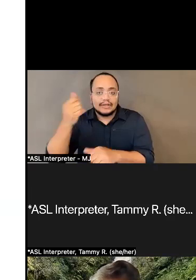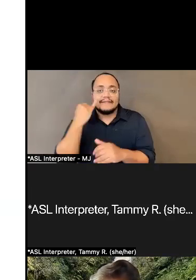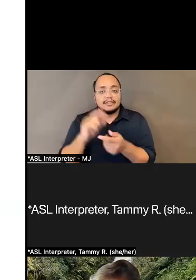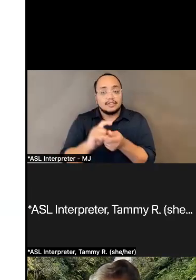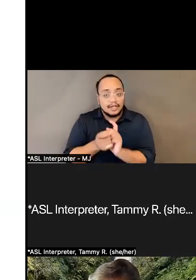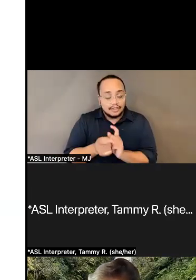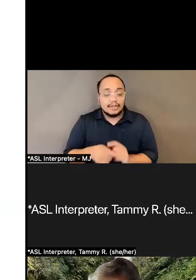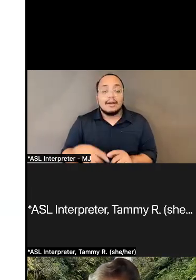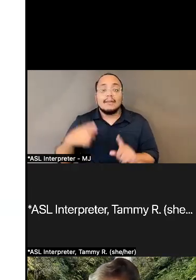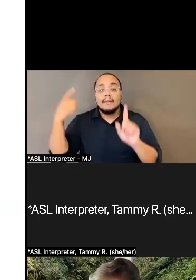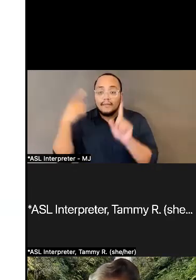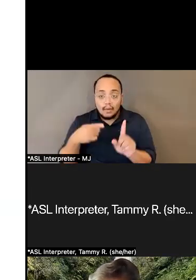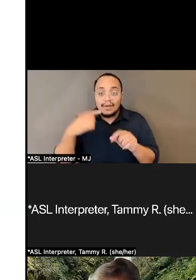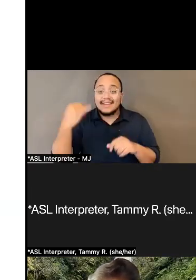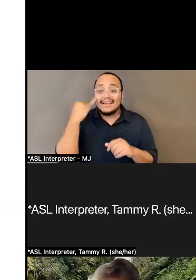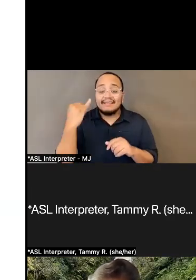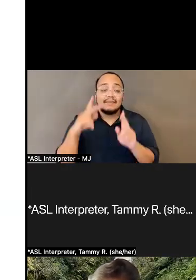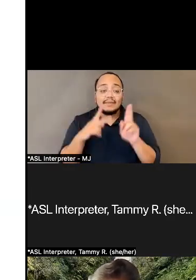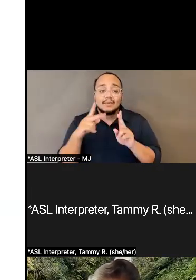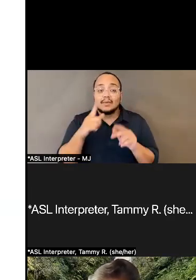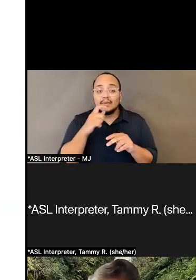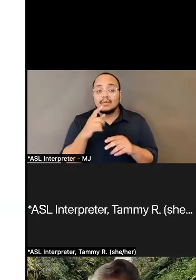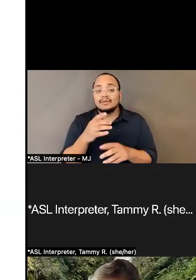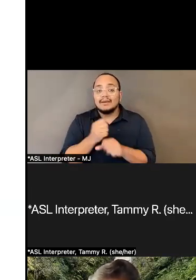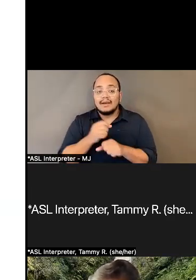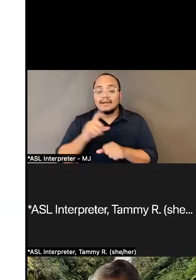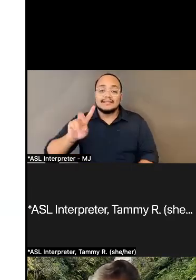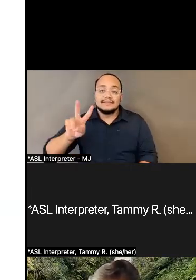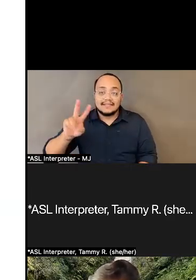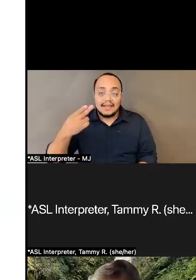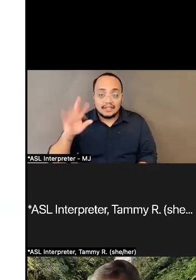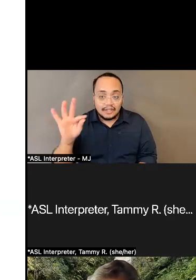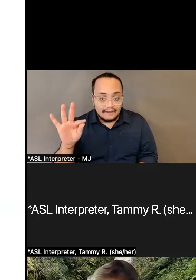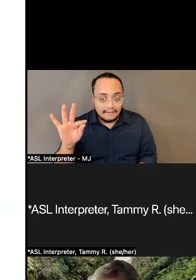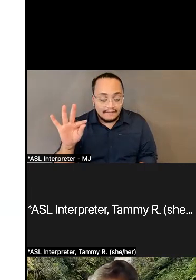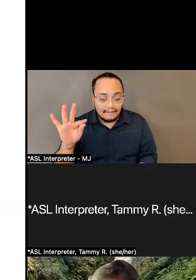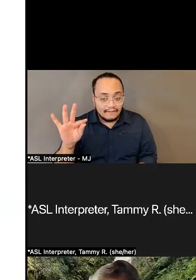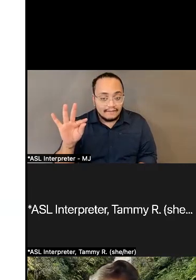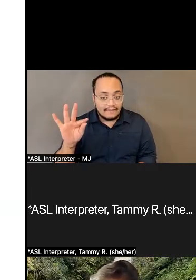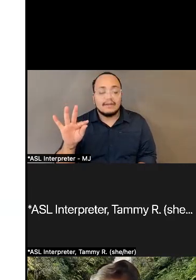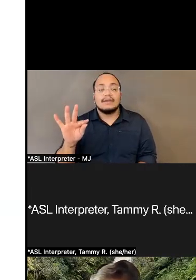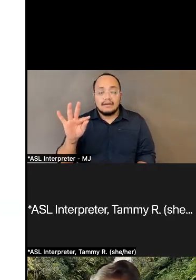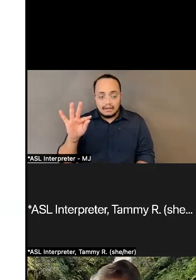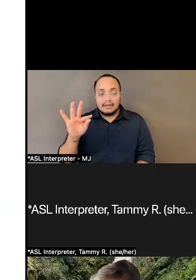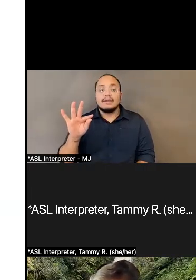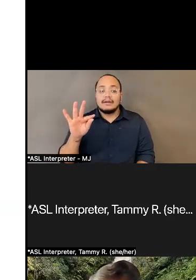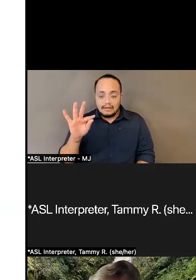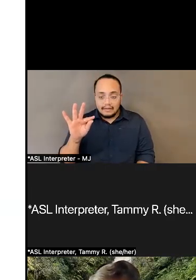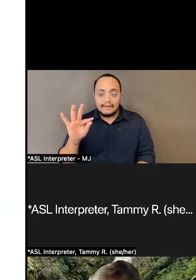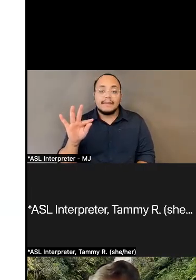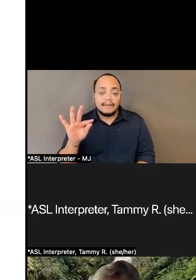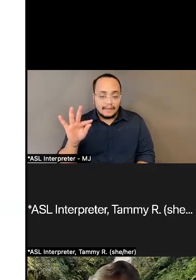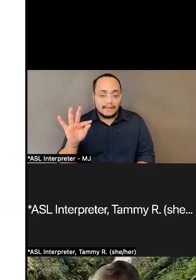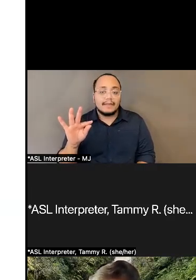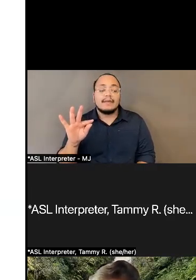if these are just for people who received the Domestic Violence Housing First model, those who said that the